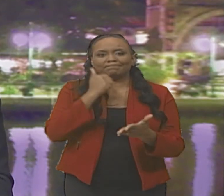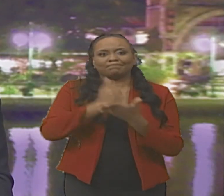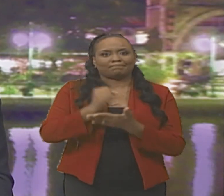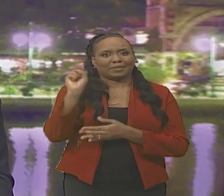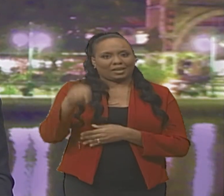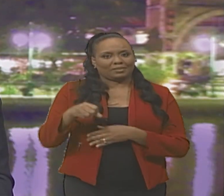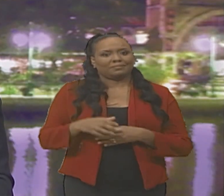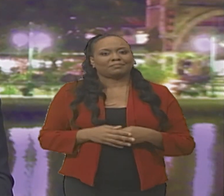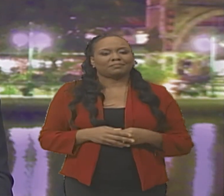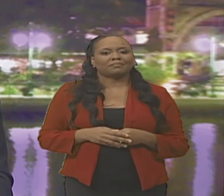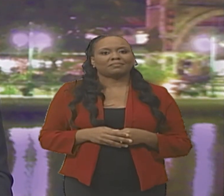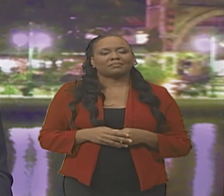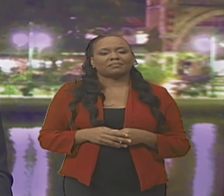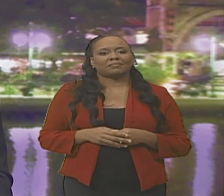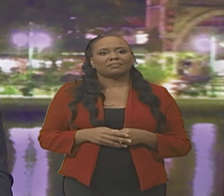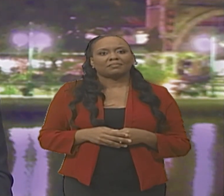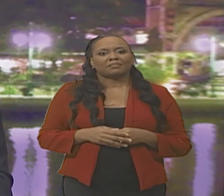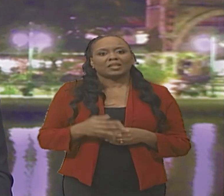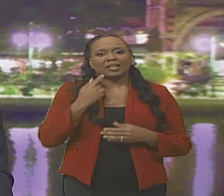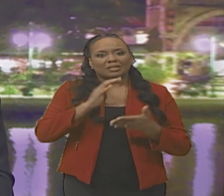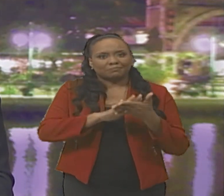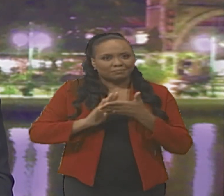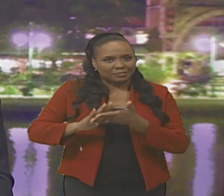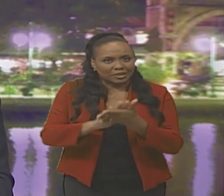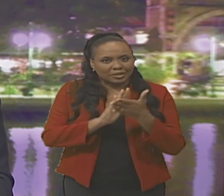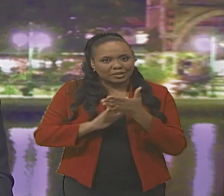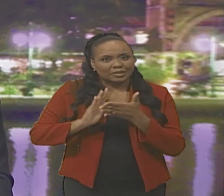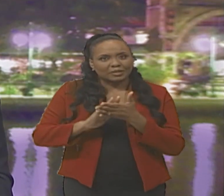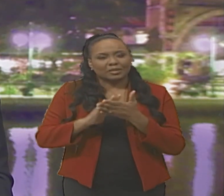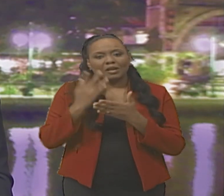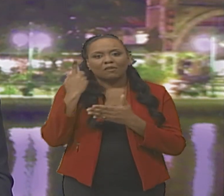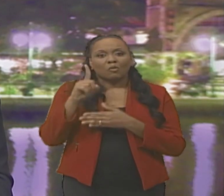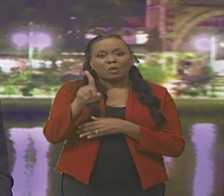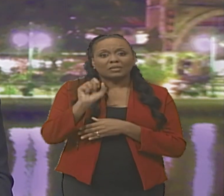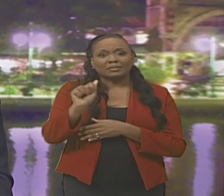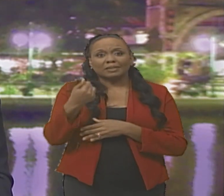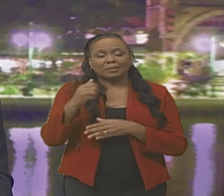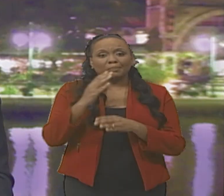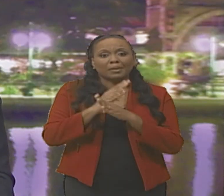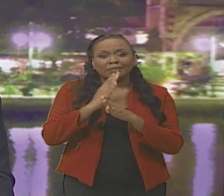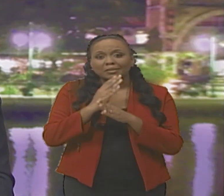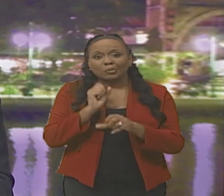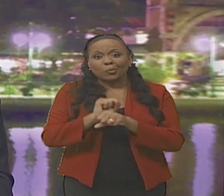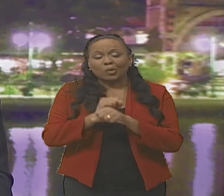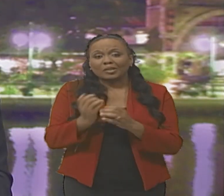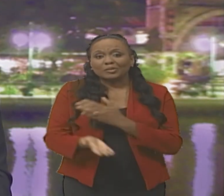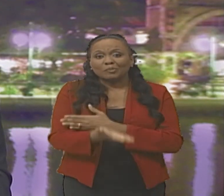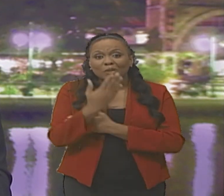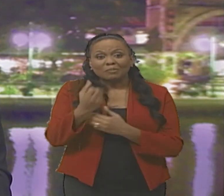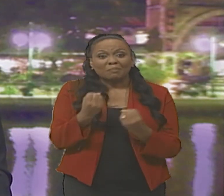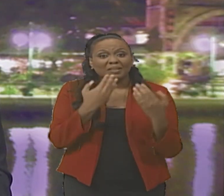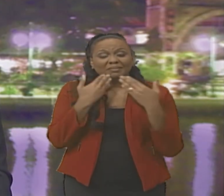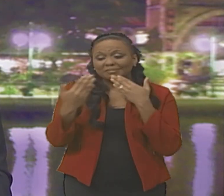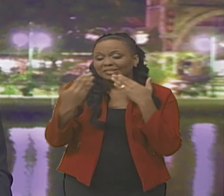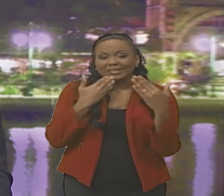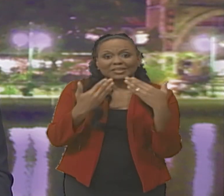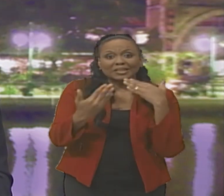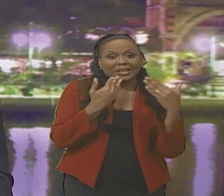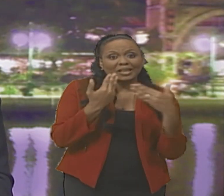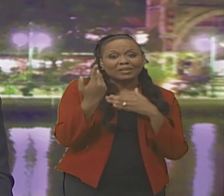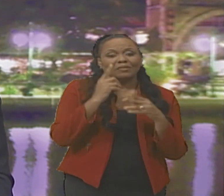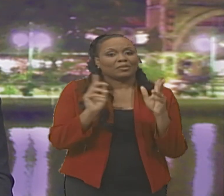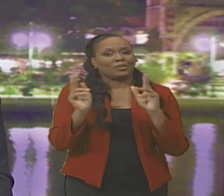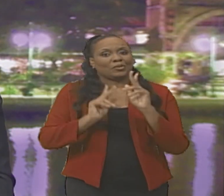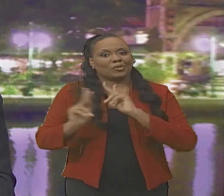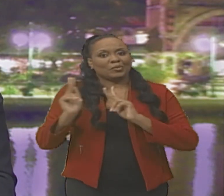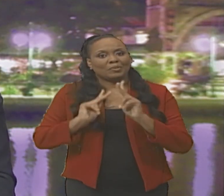read, "Congratulations to the team at the Transport Board for getting us to the 110 buses this morning. Many thanks to our partners at UCAL and